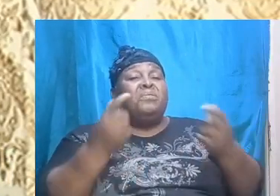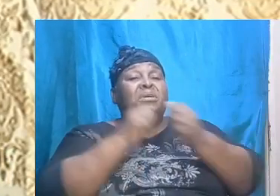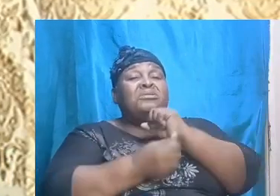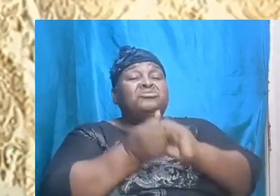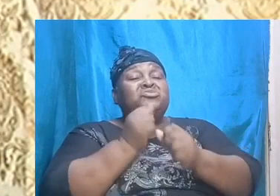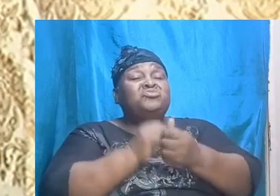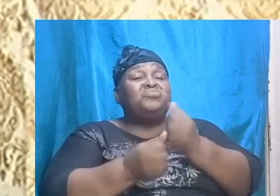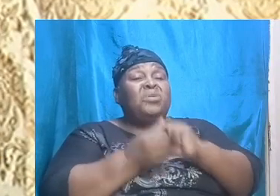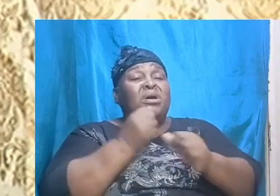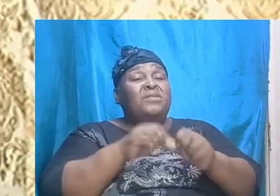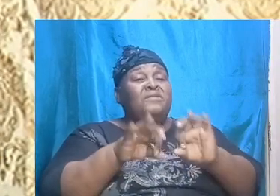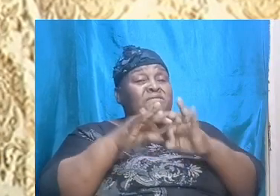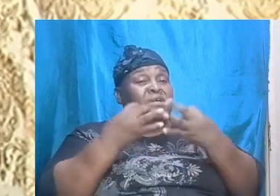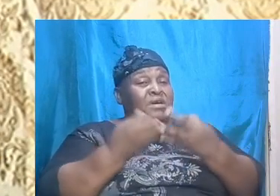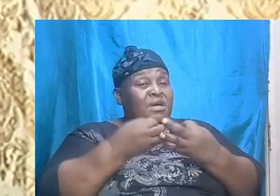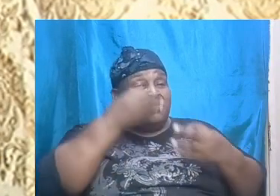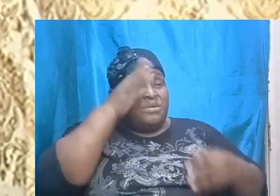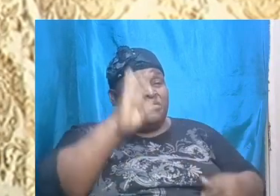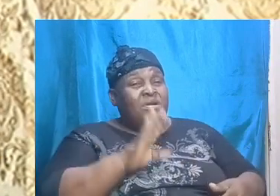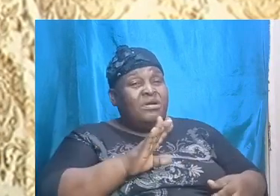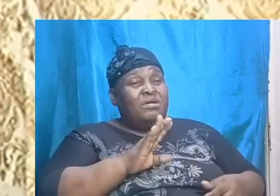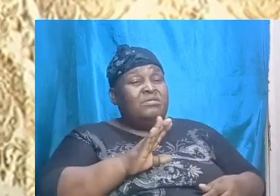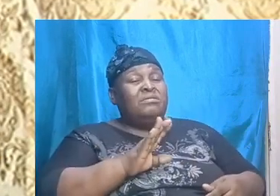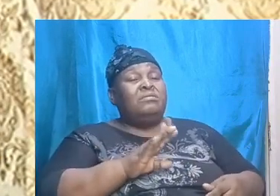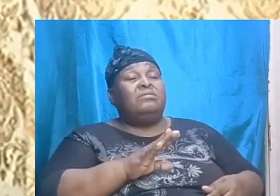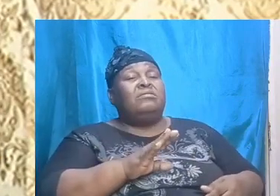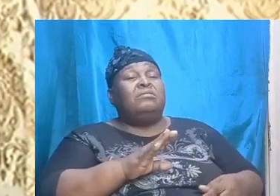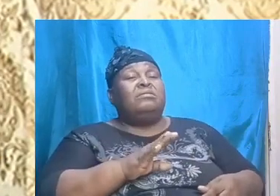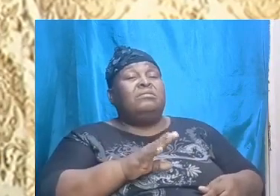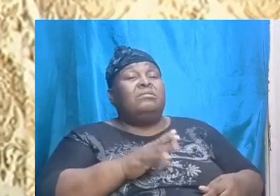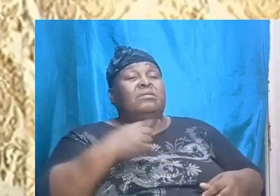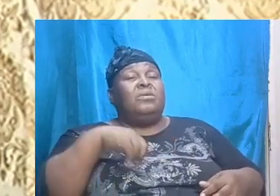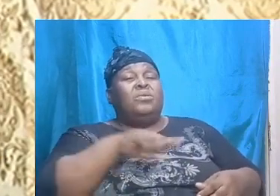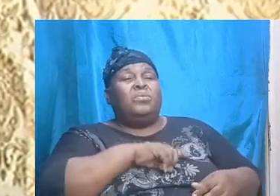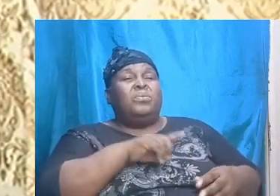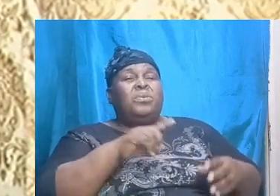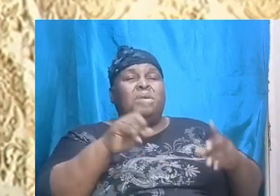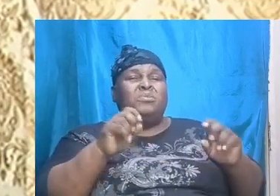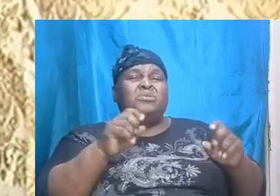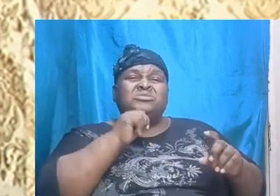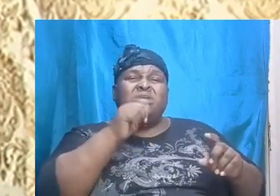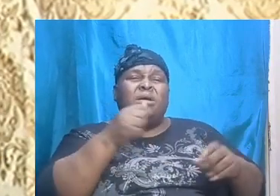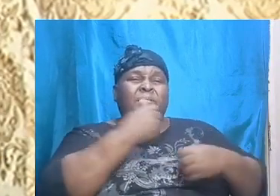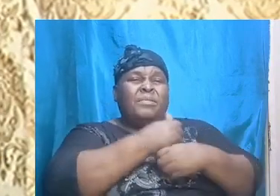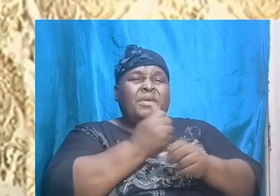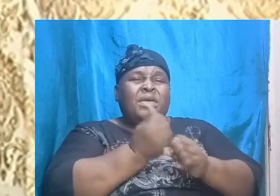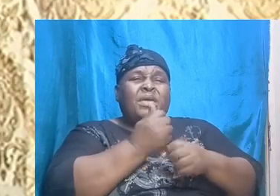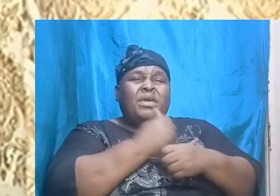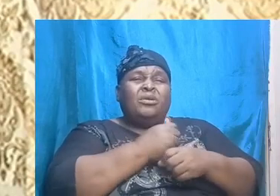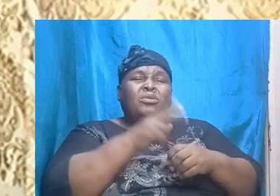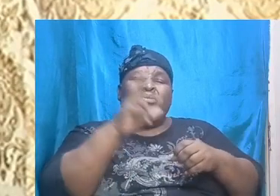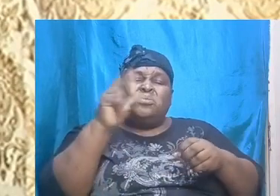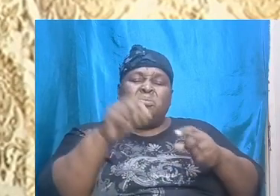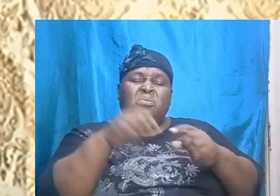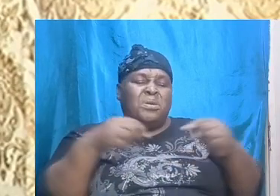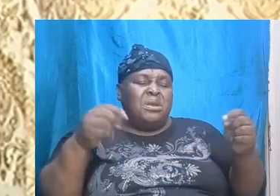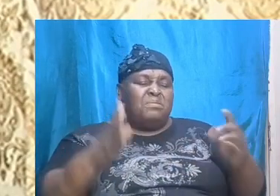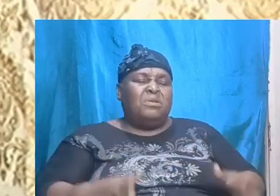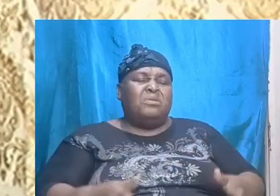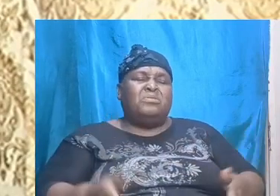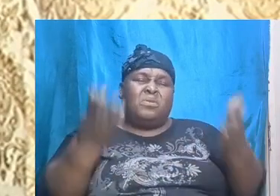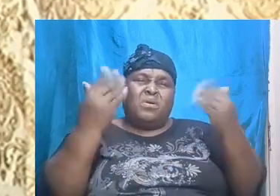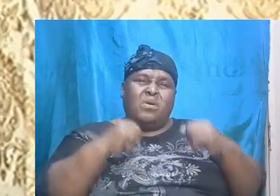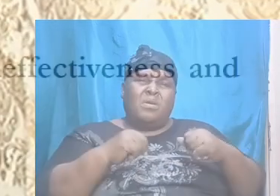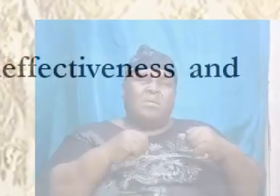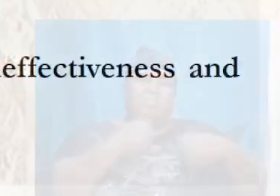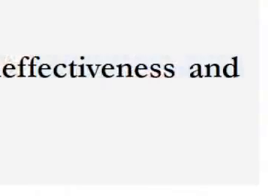we have to be careful that we don't allow anything to come in and cause a problem in the body. What are the responsibilities and the